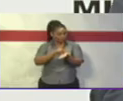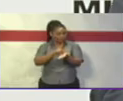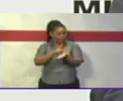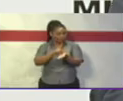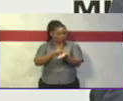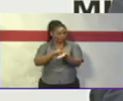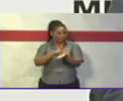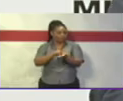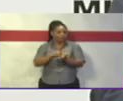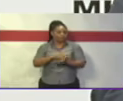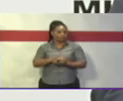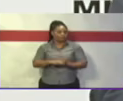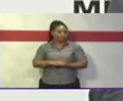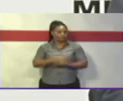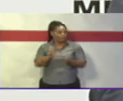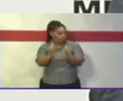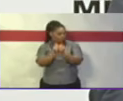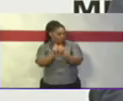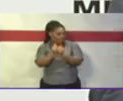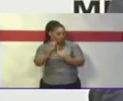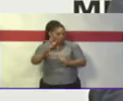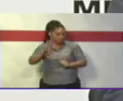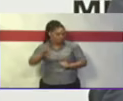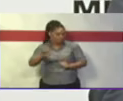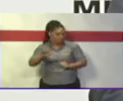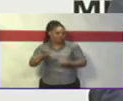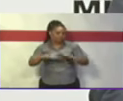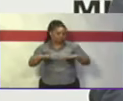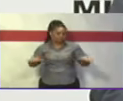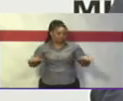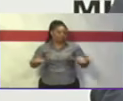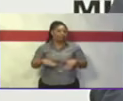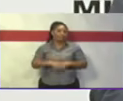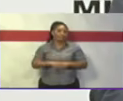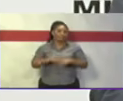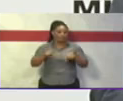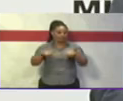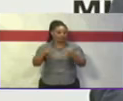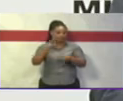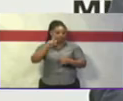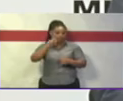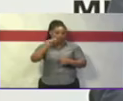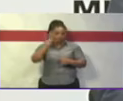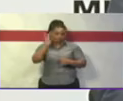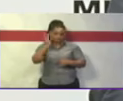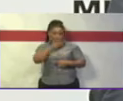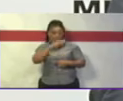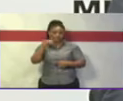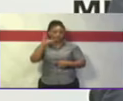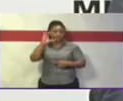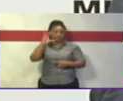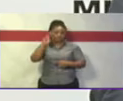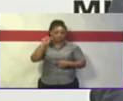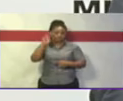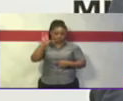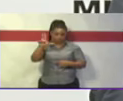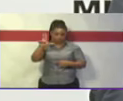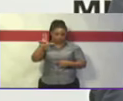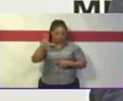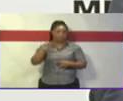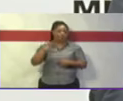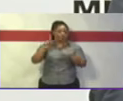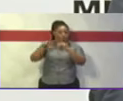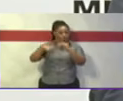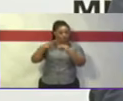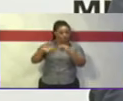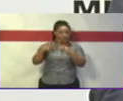particular case, had gone on to both TV6 and CNC3, I believe, and given a synopsis of what happened. It's a very